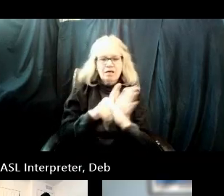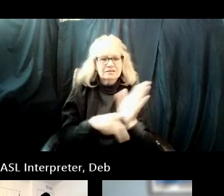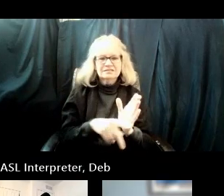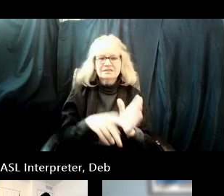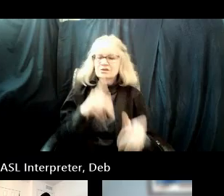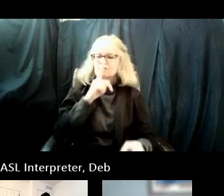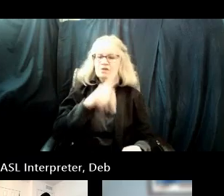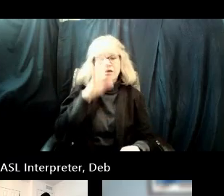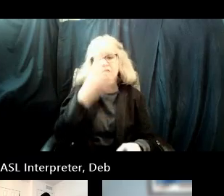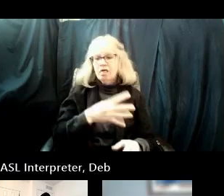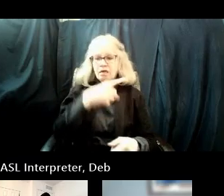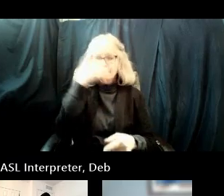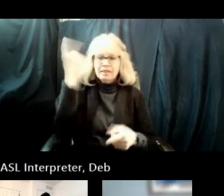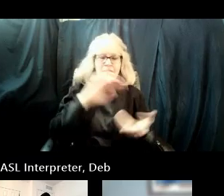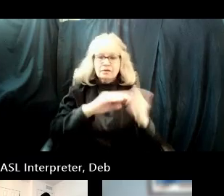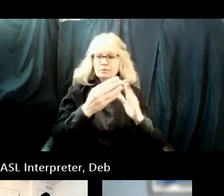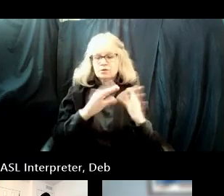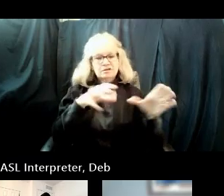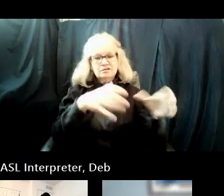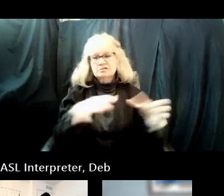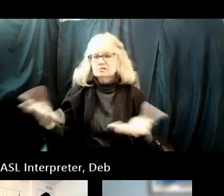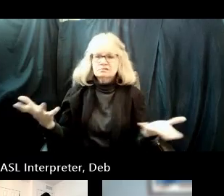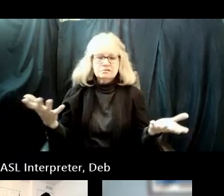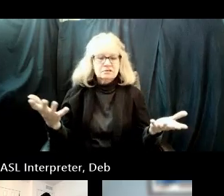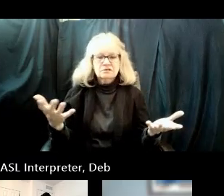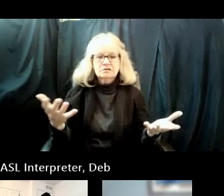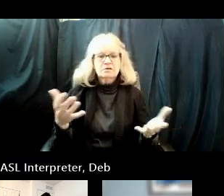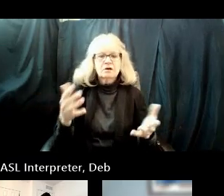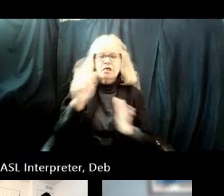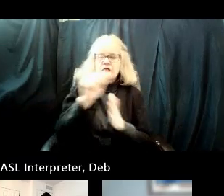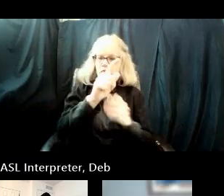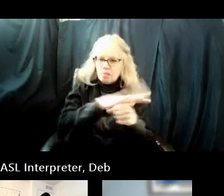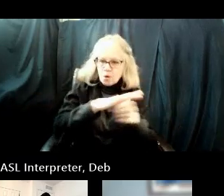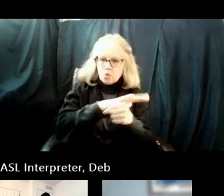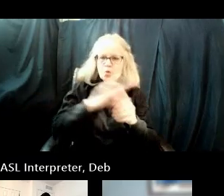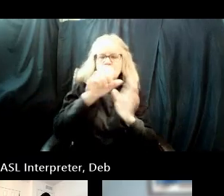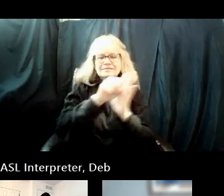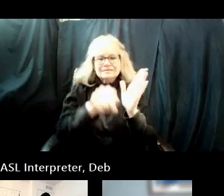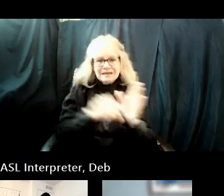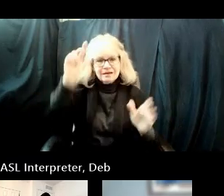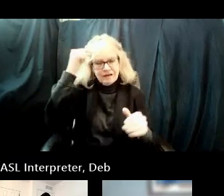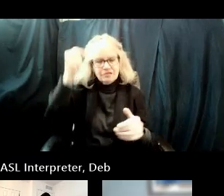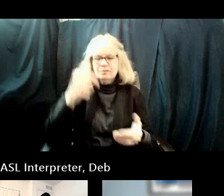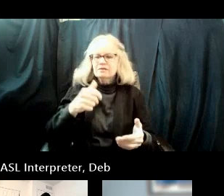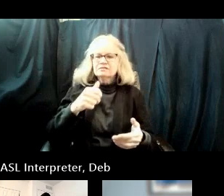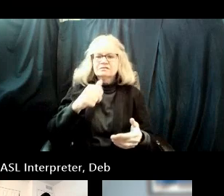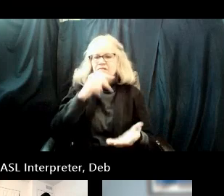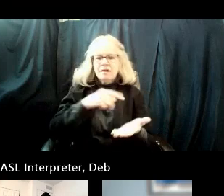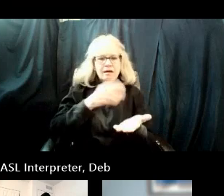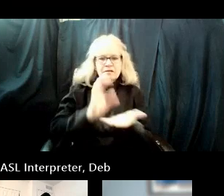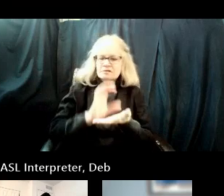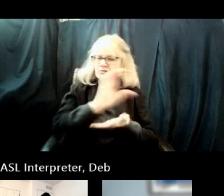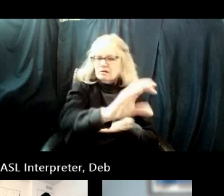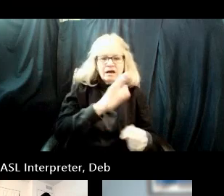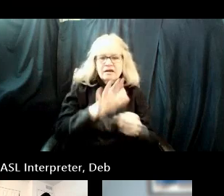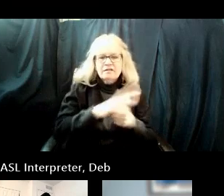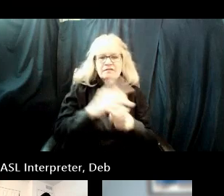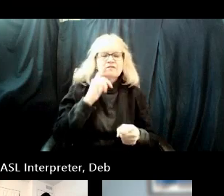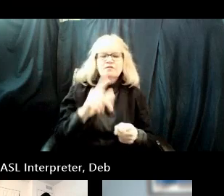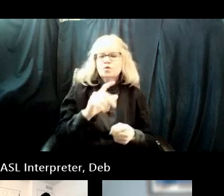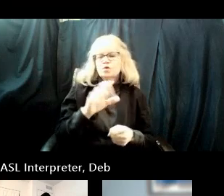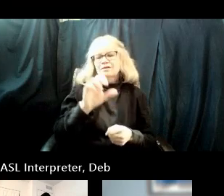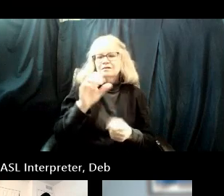communities at this time. Local and state governments consistently underfunded sanitation, sewage, clean water systems,